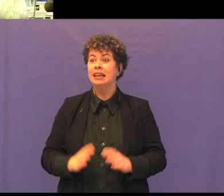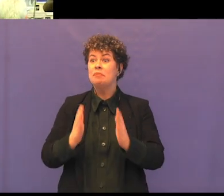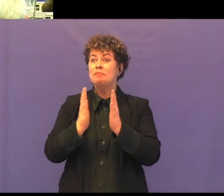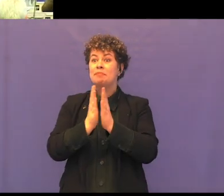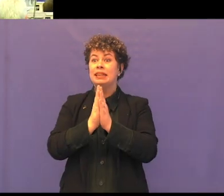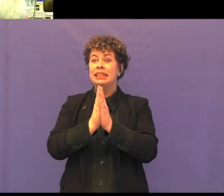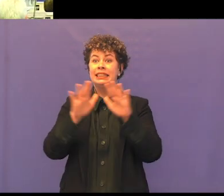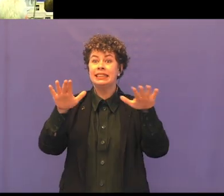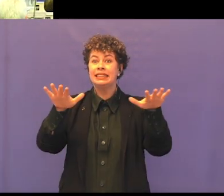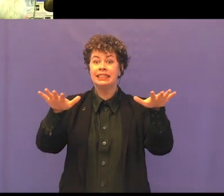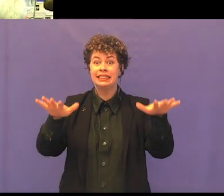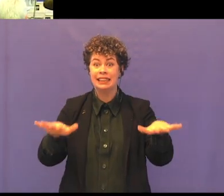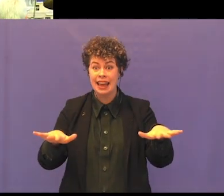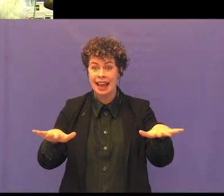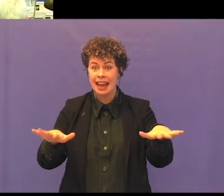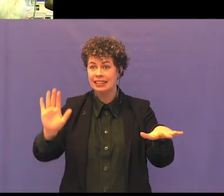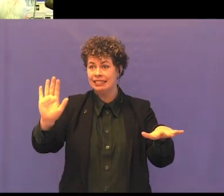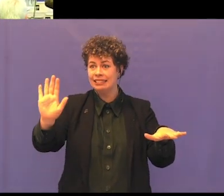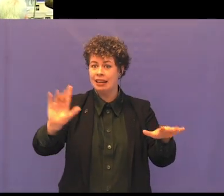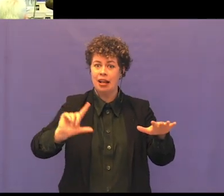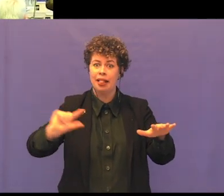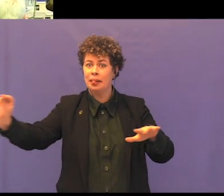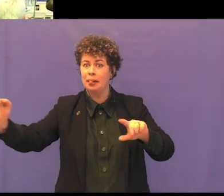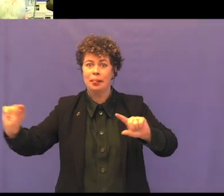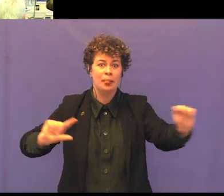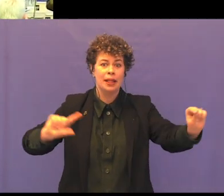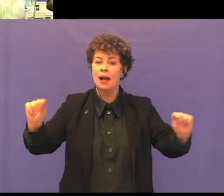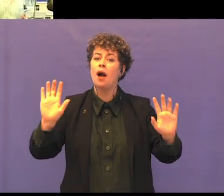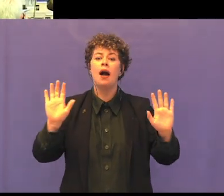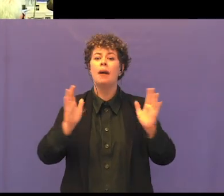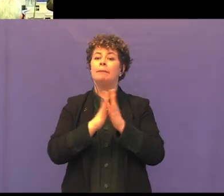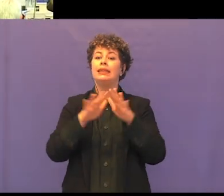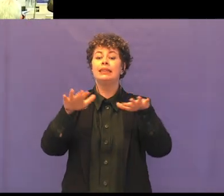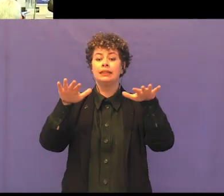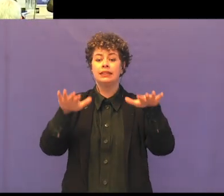think about some of those very uplifting and very thought-provoking comments